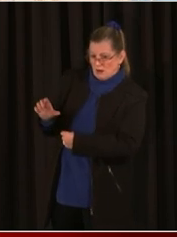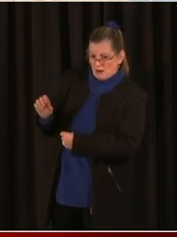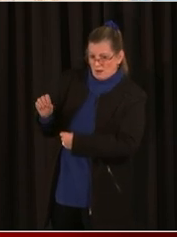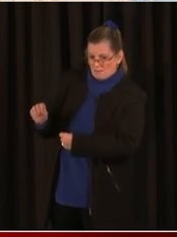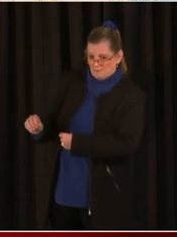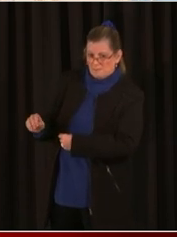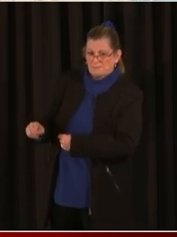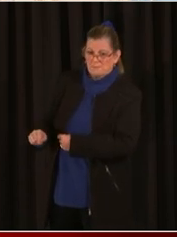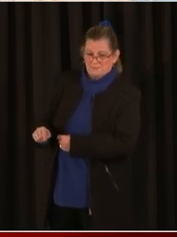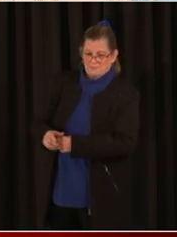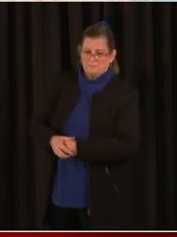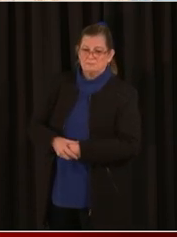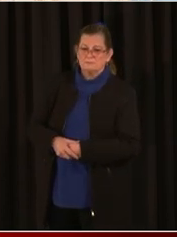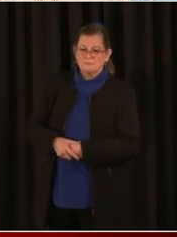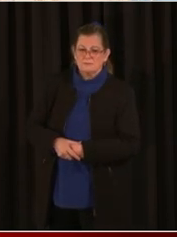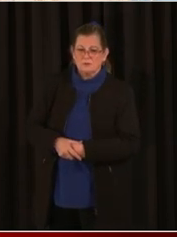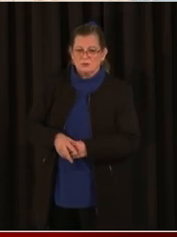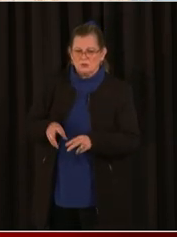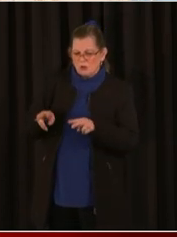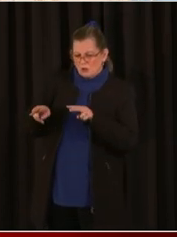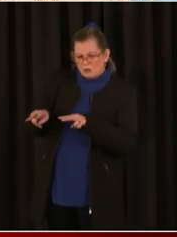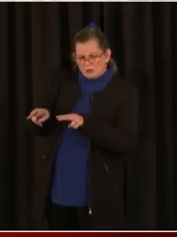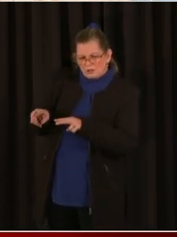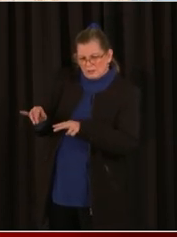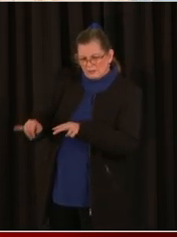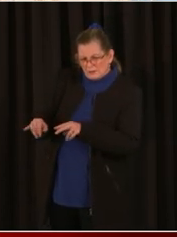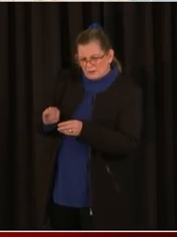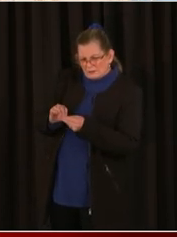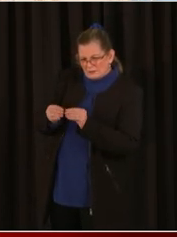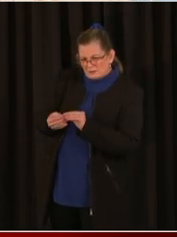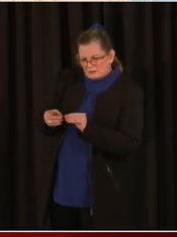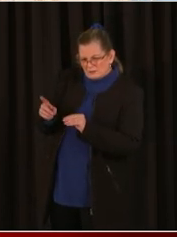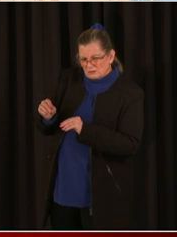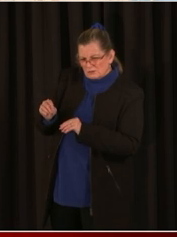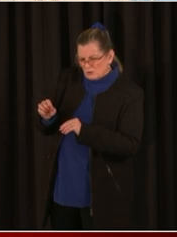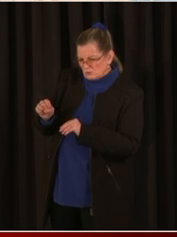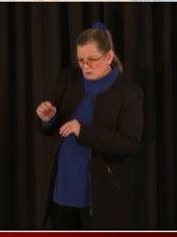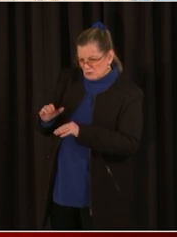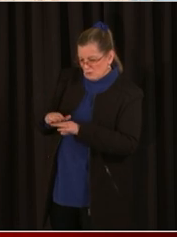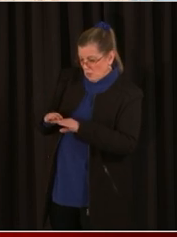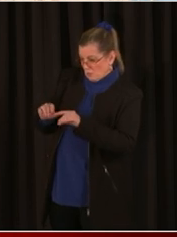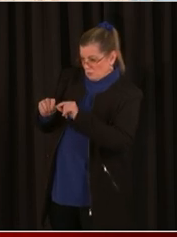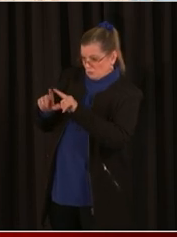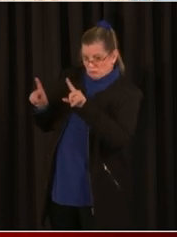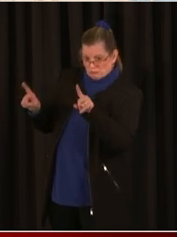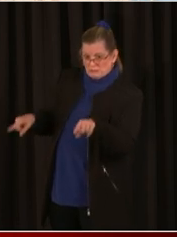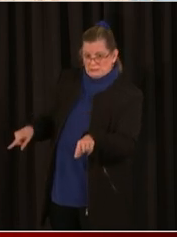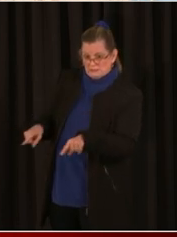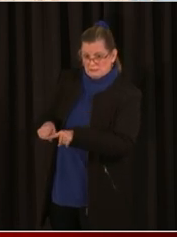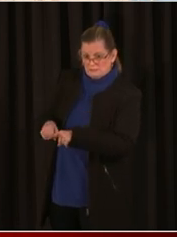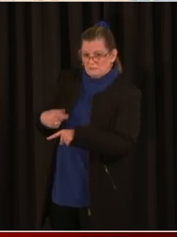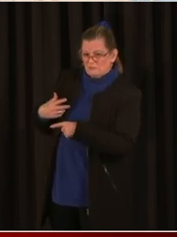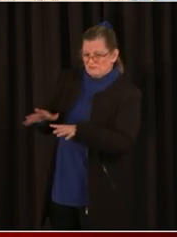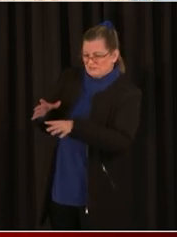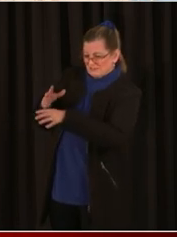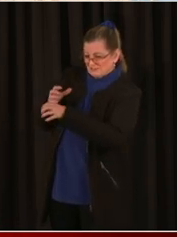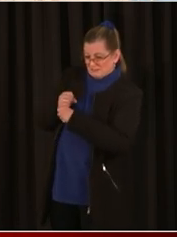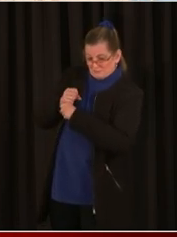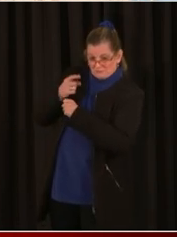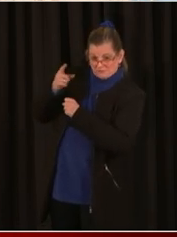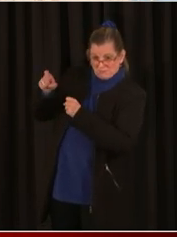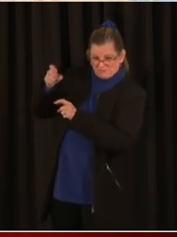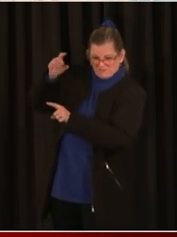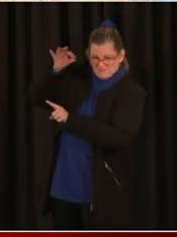more about vaccine. You see the number of doses that have been received from the